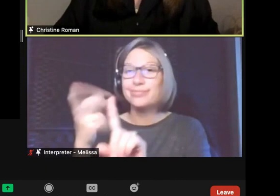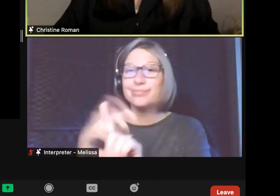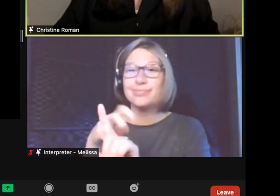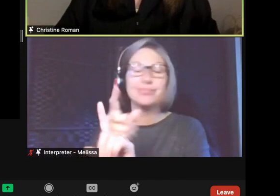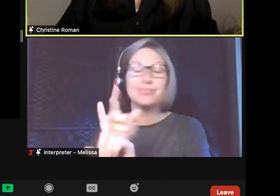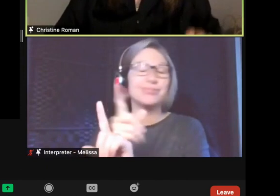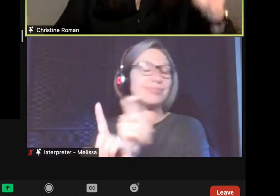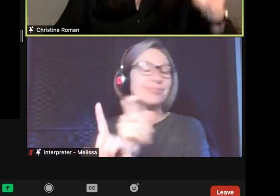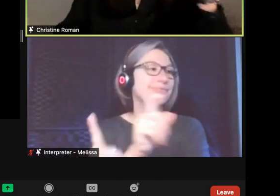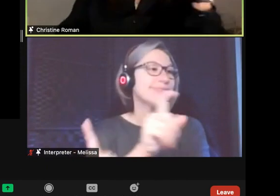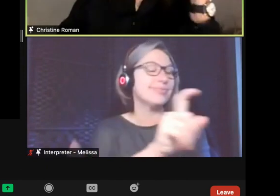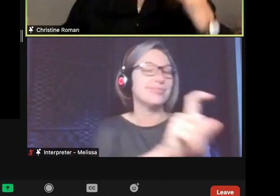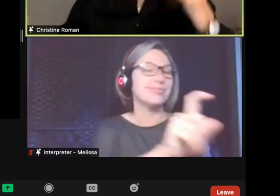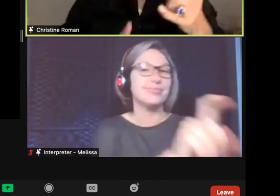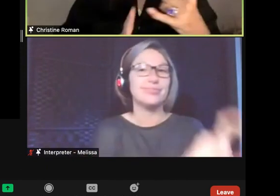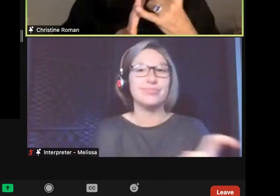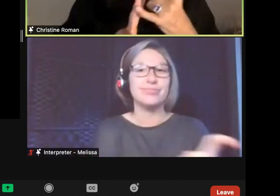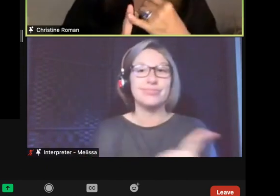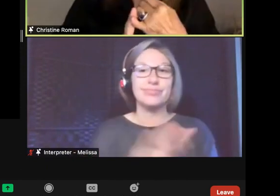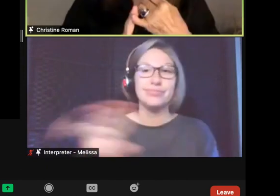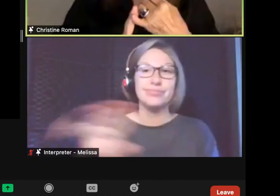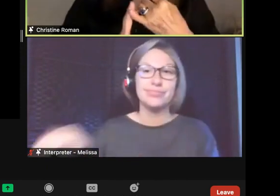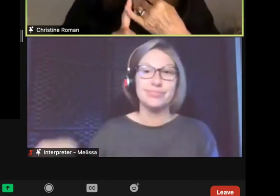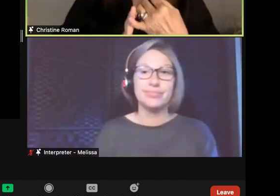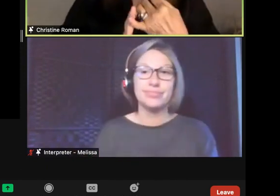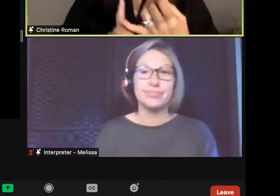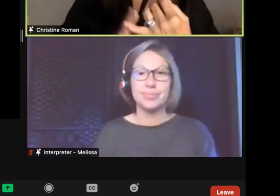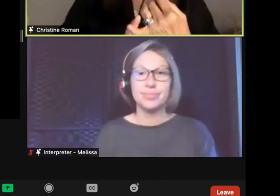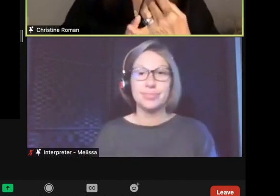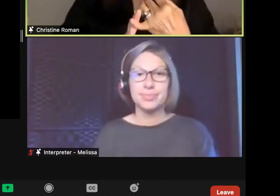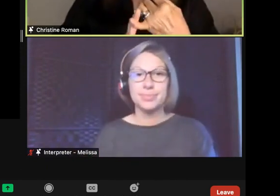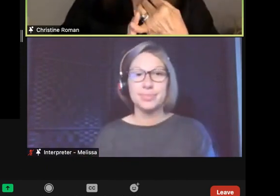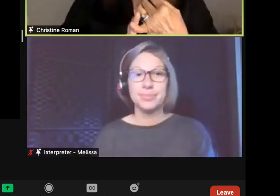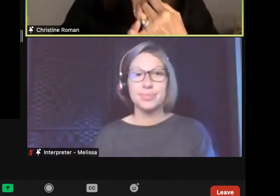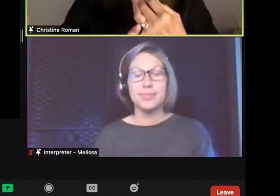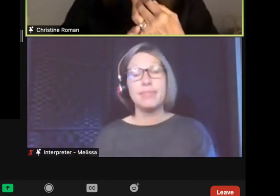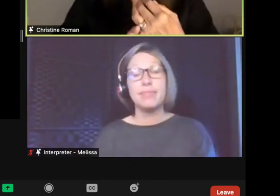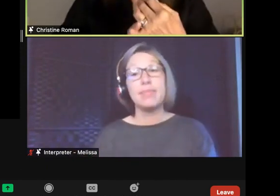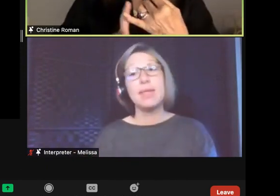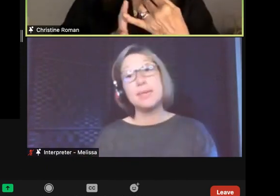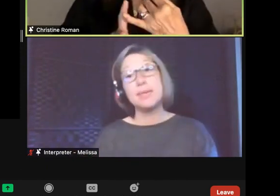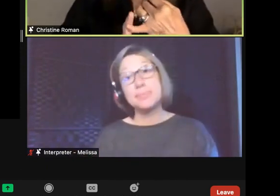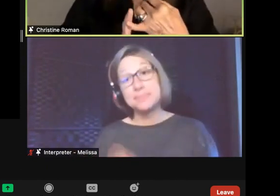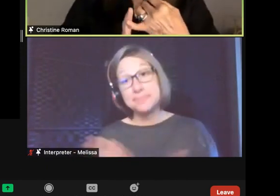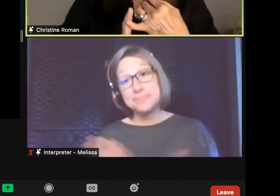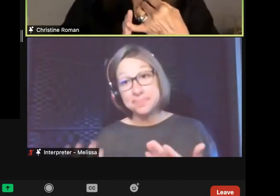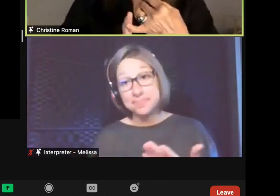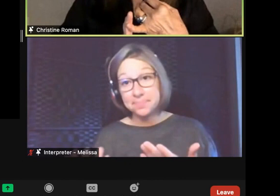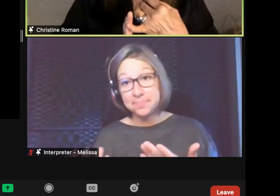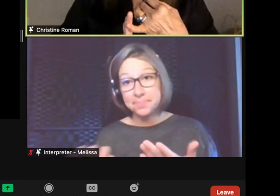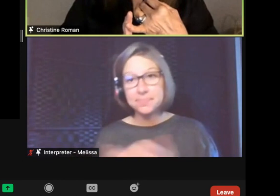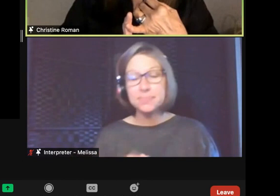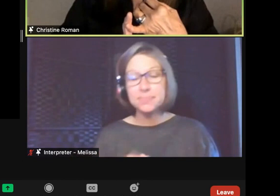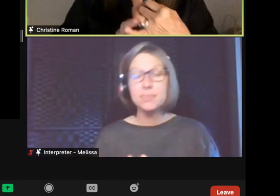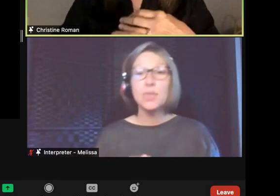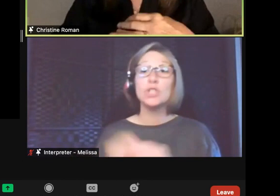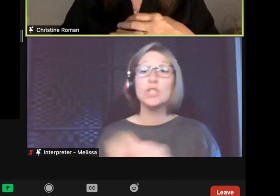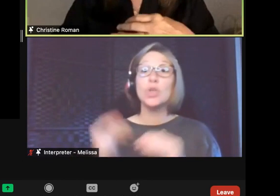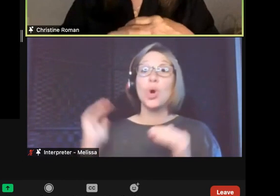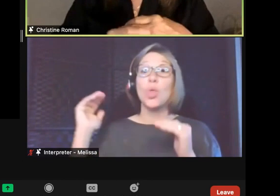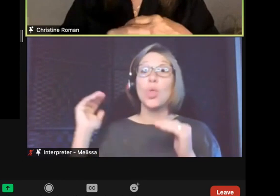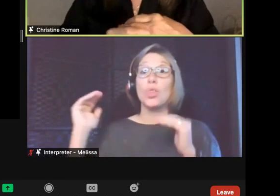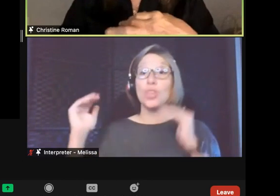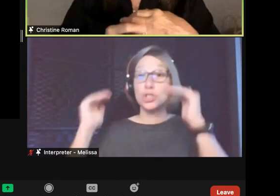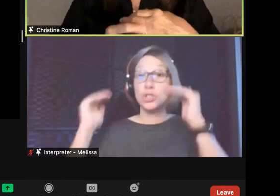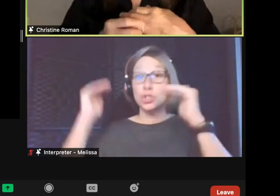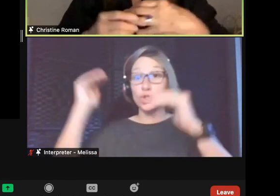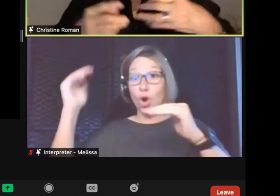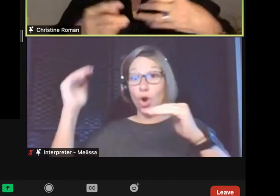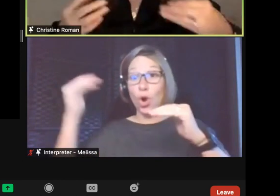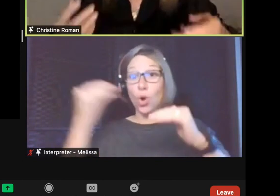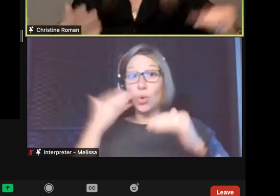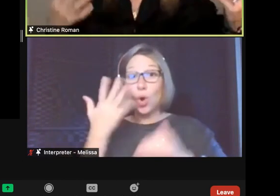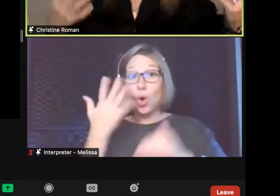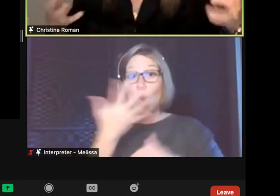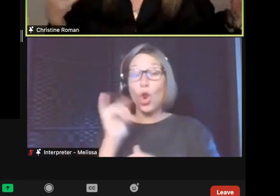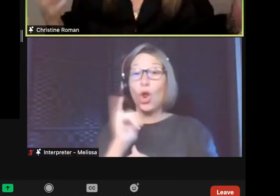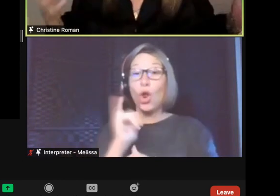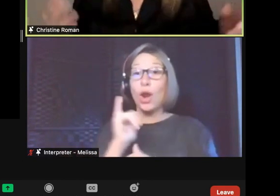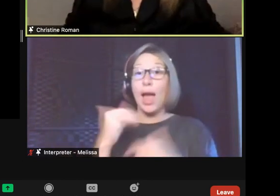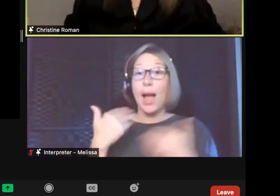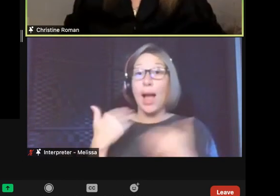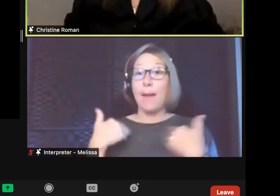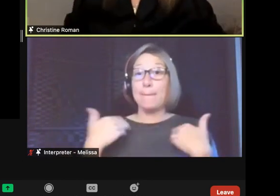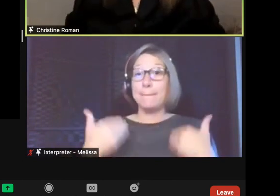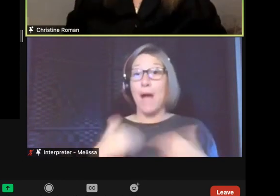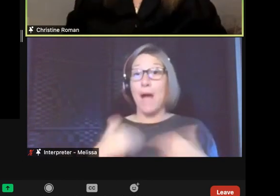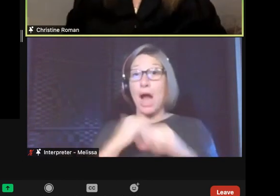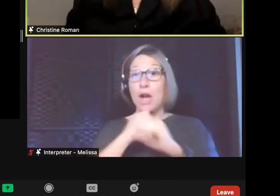So both the presence of this adult that looks like a bodyguard, you know what I mean? It's, these children